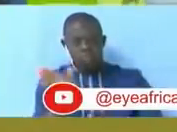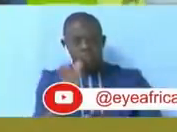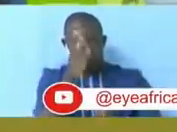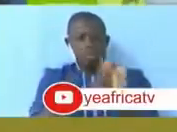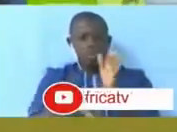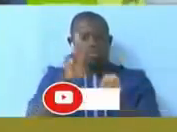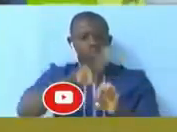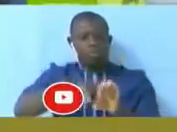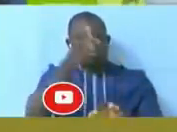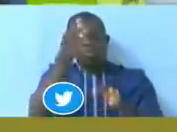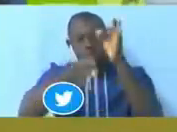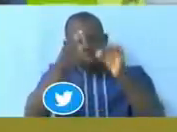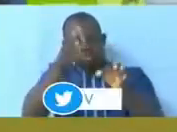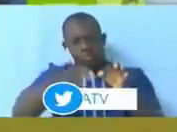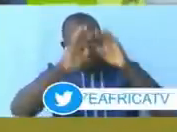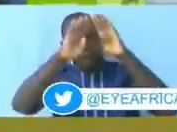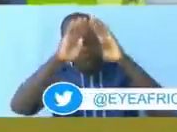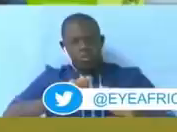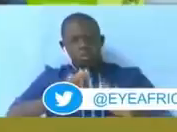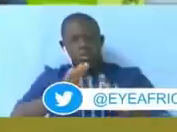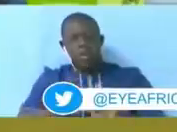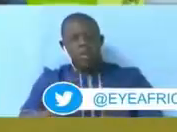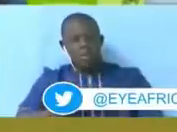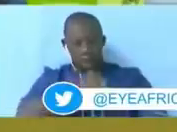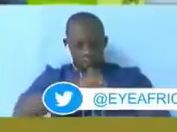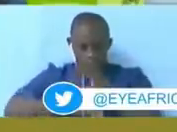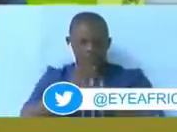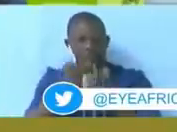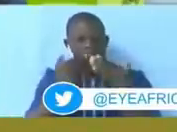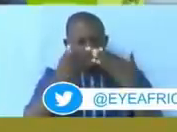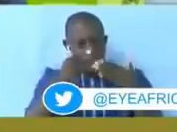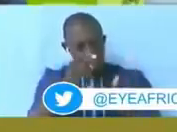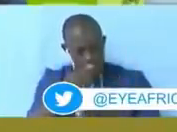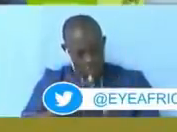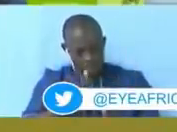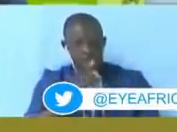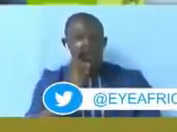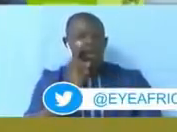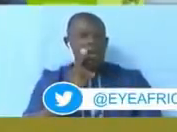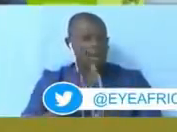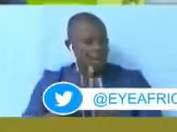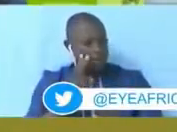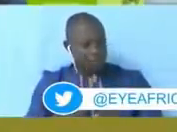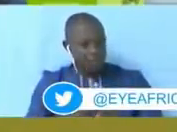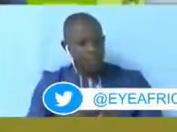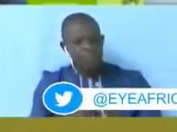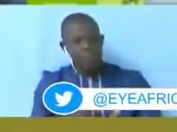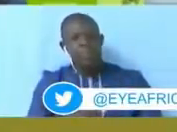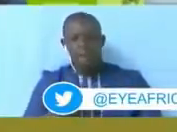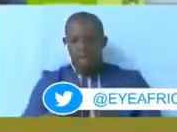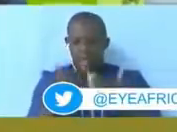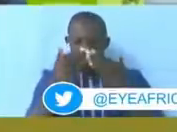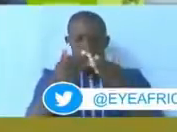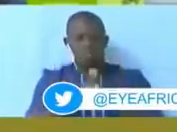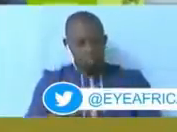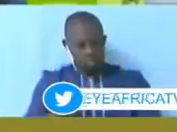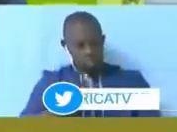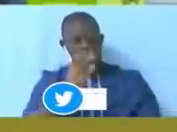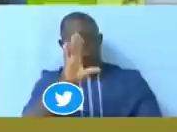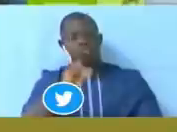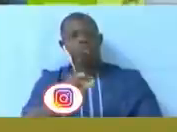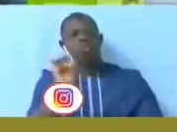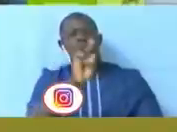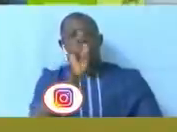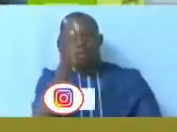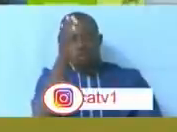kito sambala kitibundale la. So she told me to be careful. Akonye bitu isi hakilotu. Told her I'll do what is right. Nka